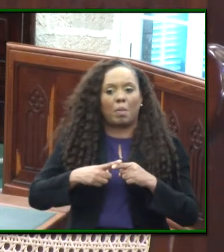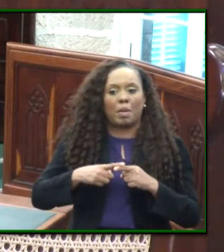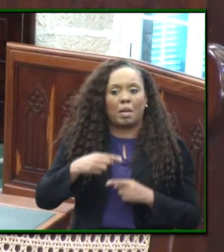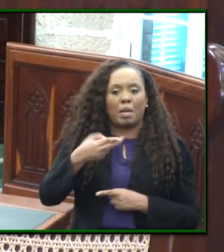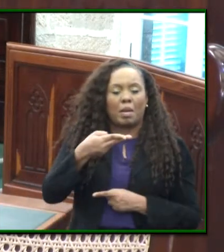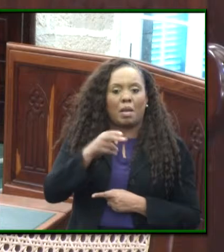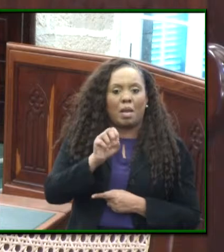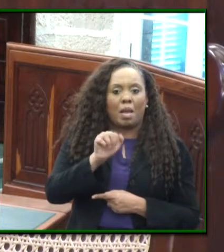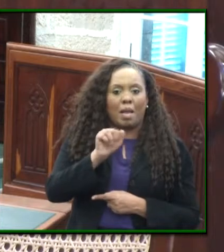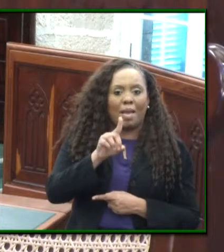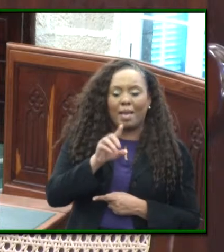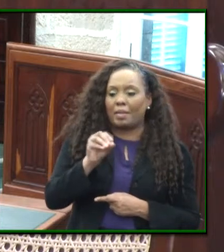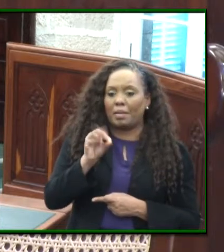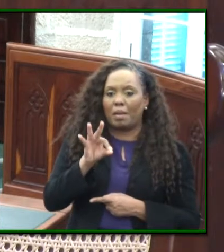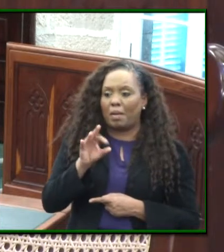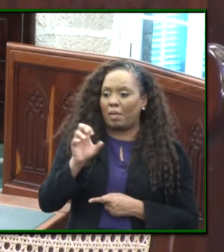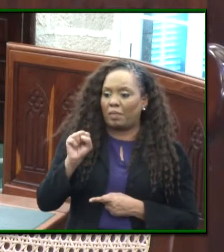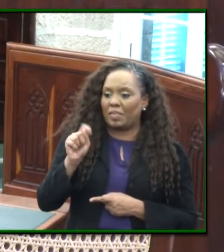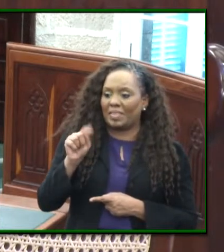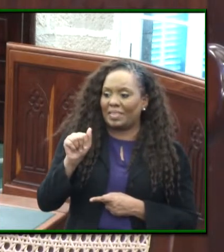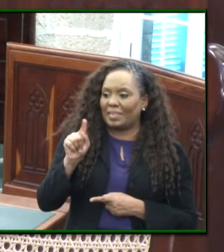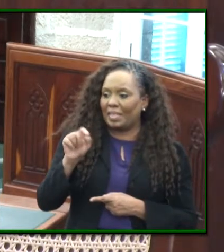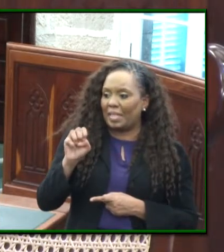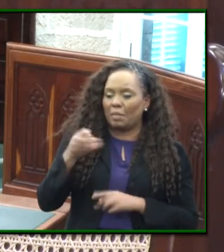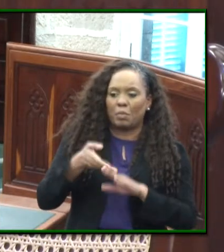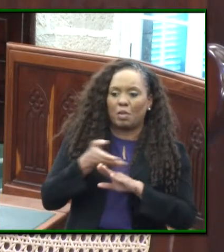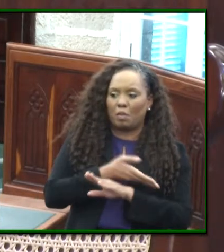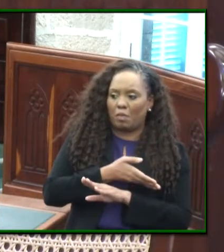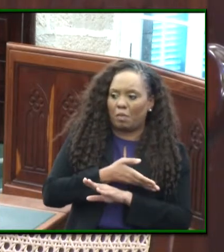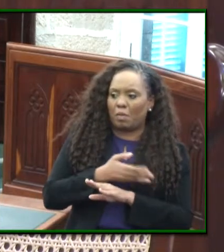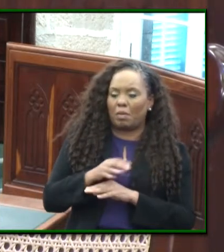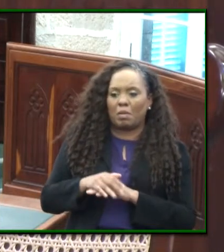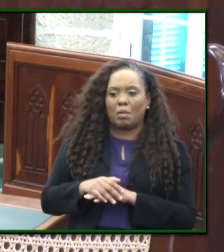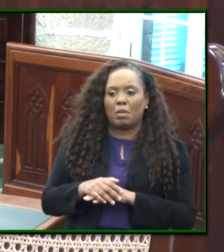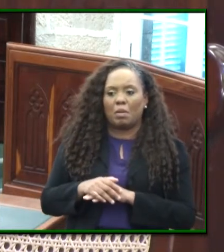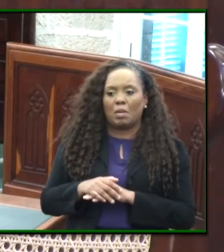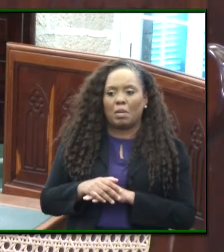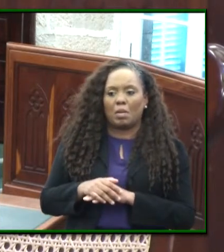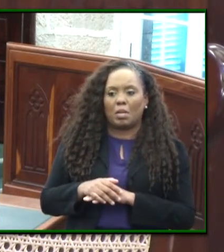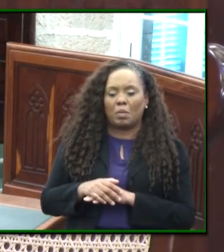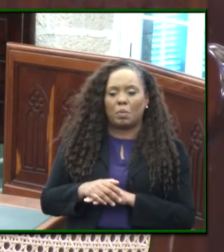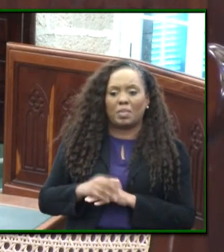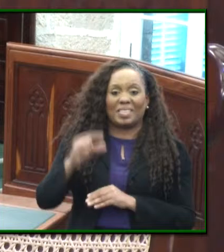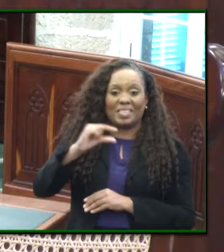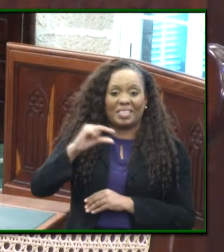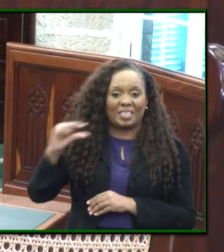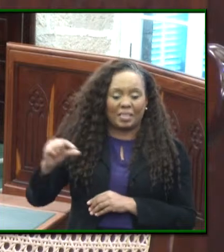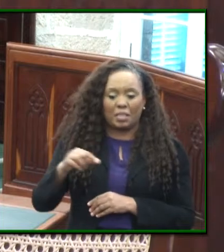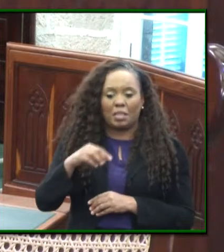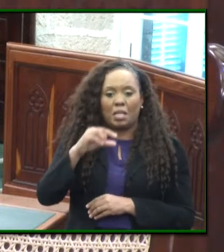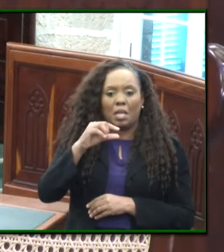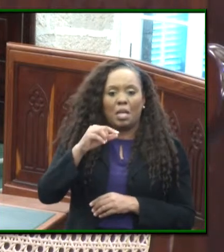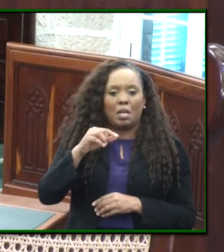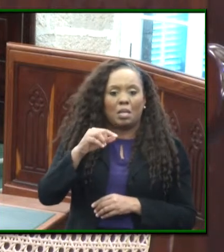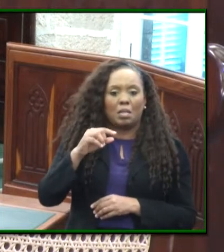from that of a governor general who was the Queen's representative or the monarch's